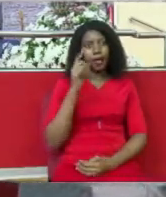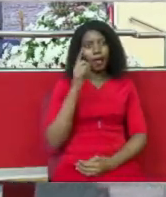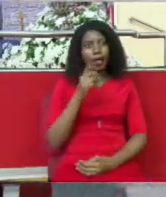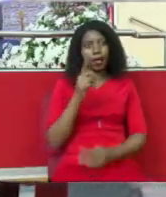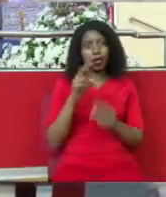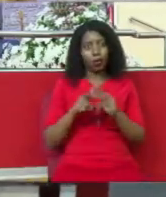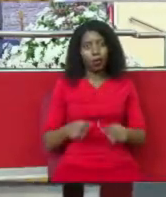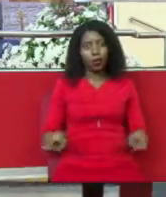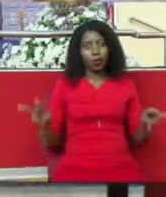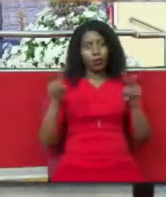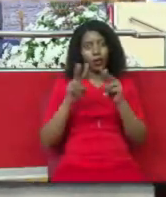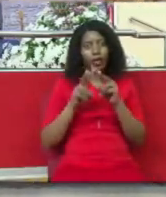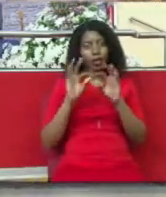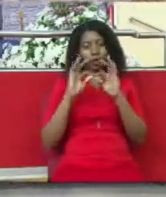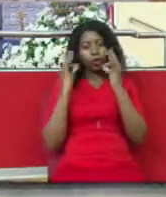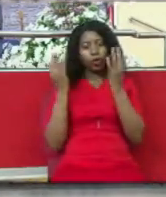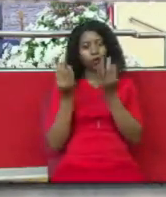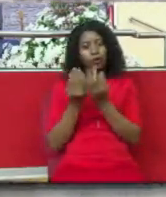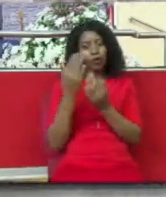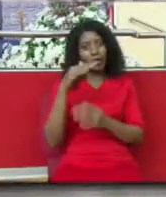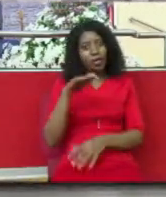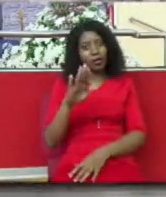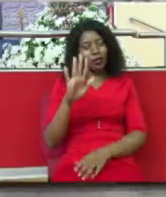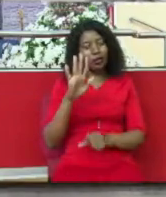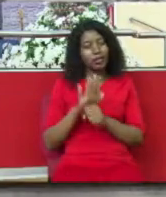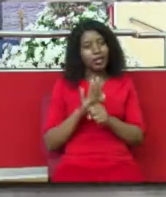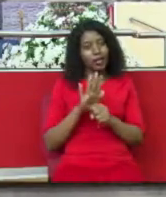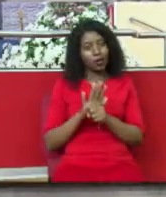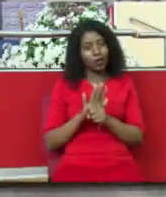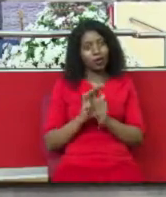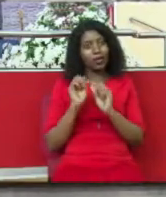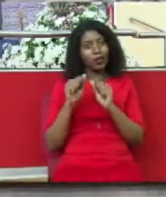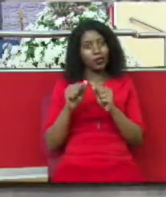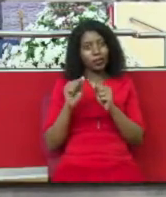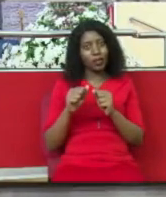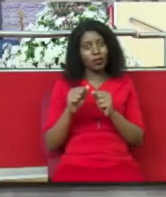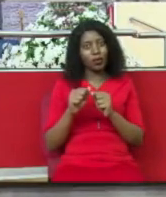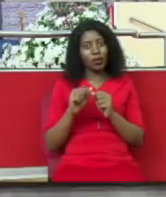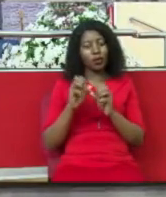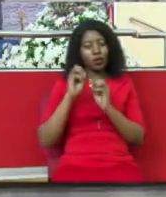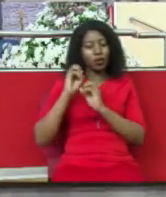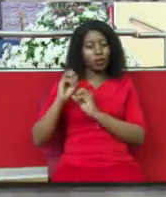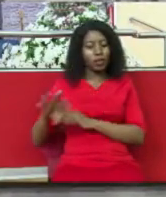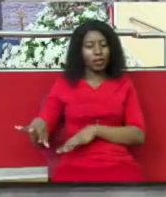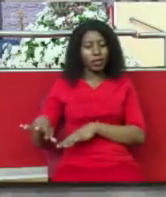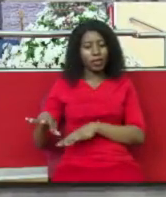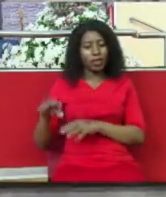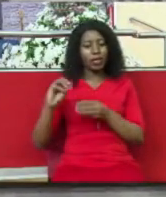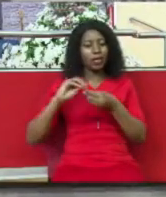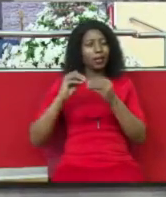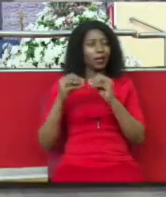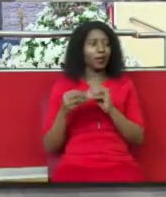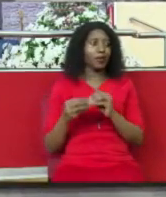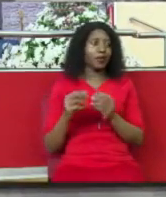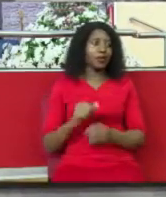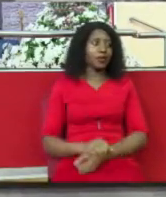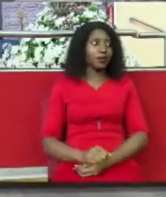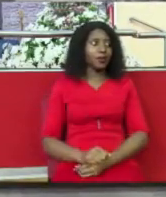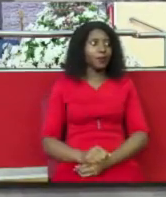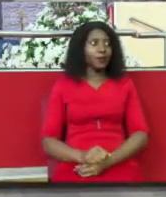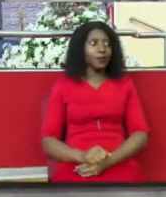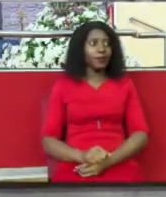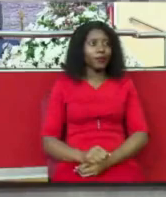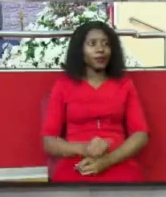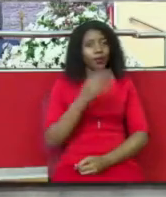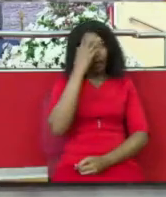much that you can delete that contact? Unadhamini familia yako hivi kwamba unaweza ondoa hiyo namba.